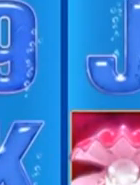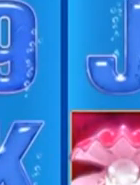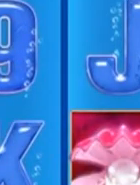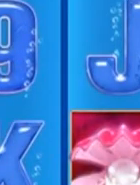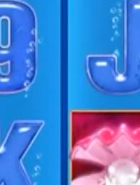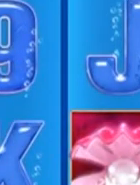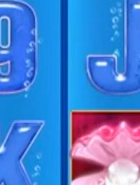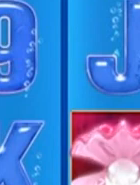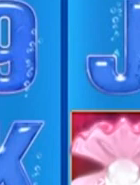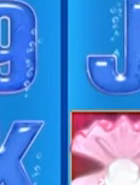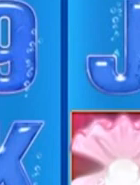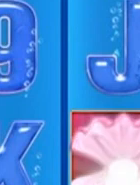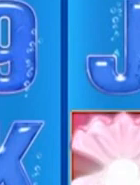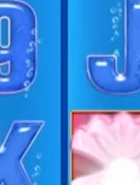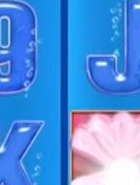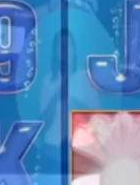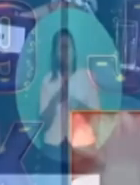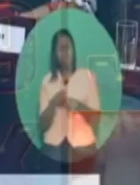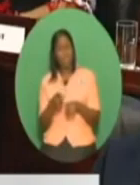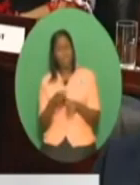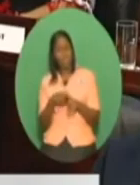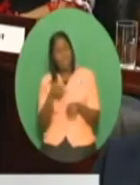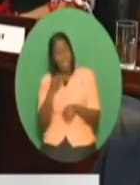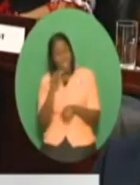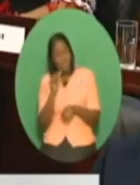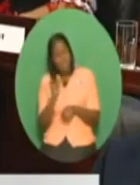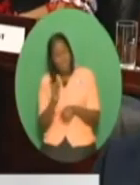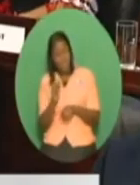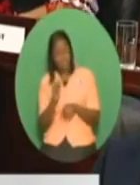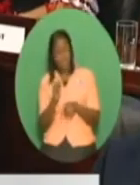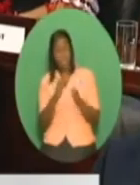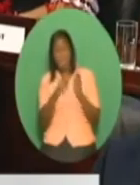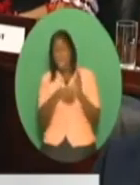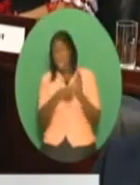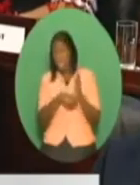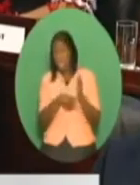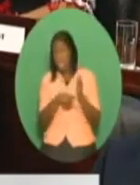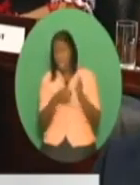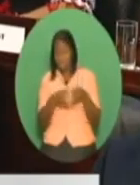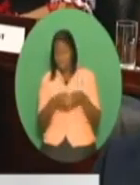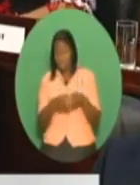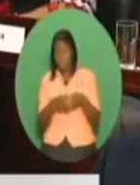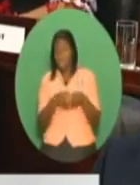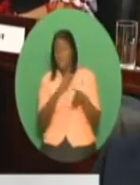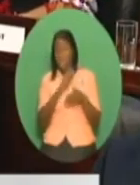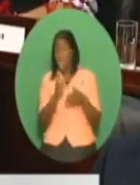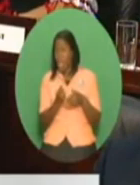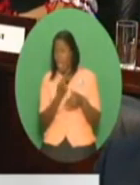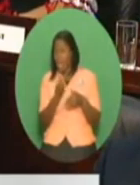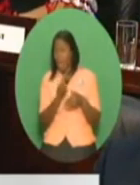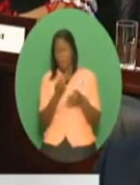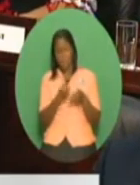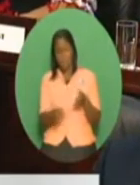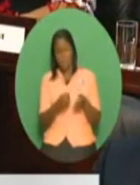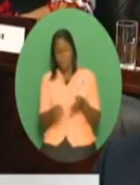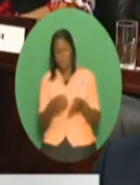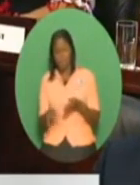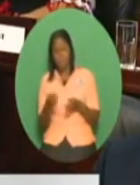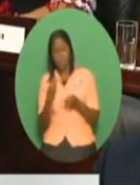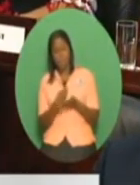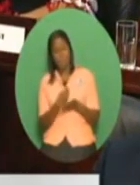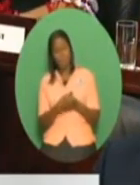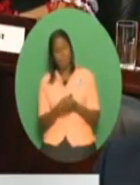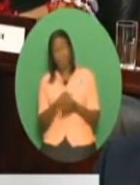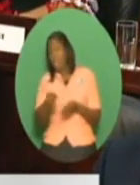you know. The estimate I have of the amount of machines they have outside there and devices and tables, the estimate